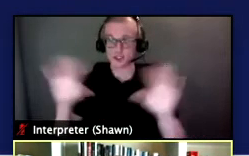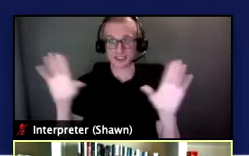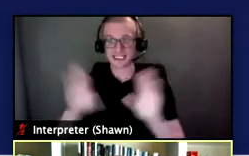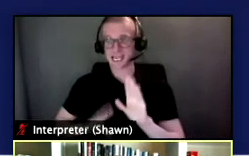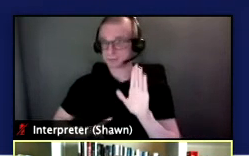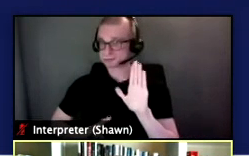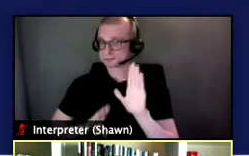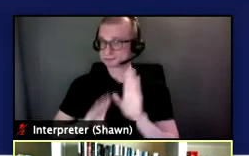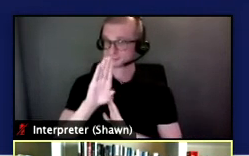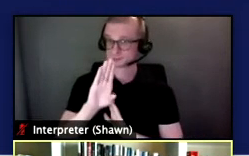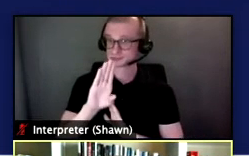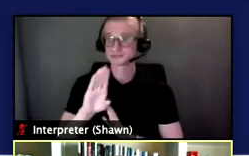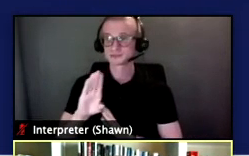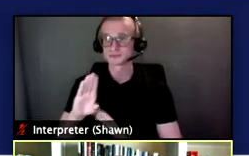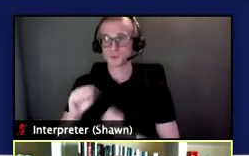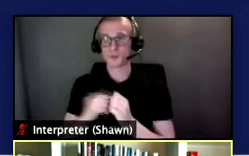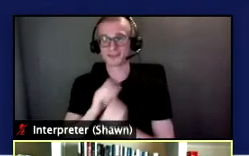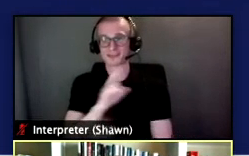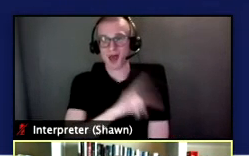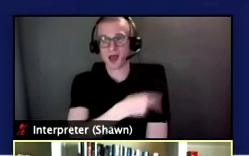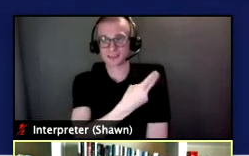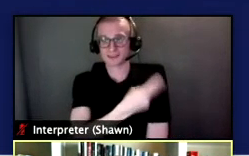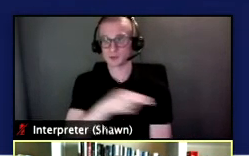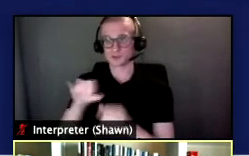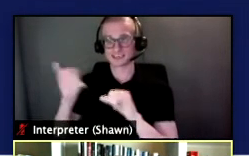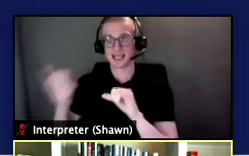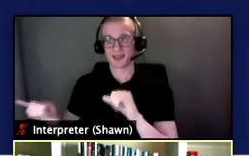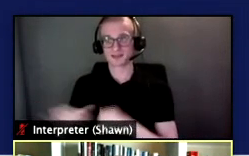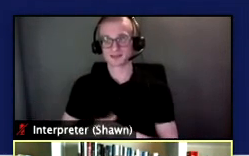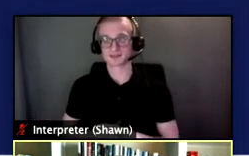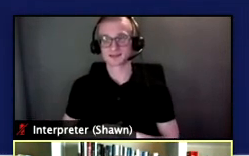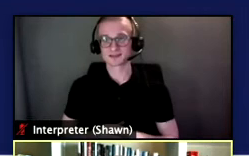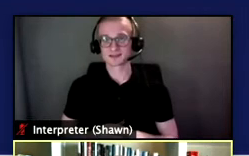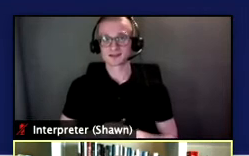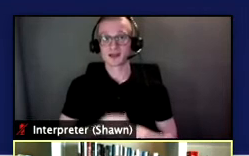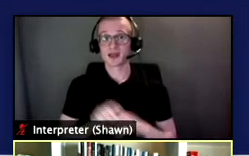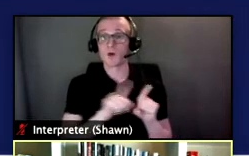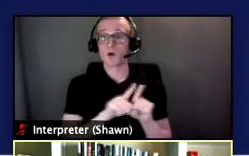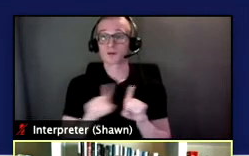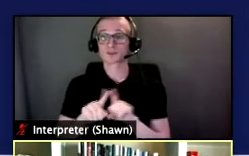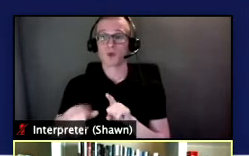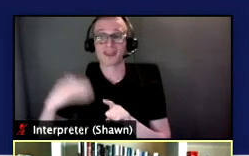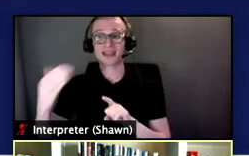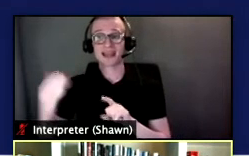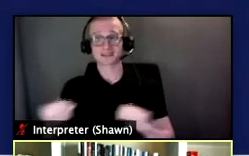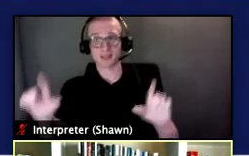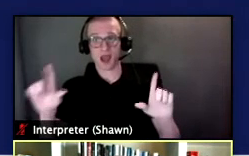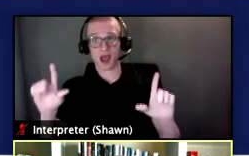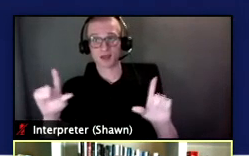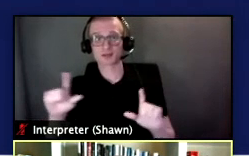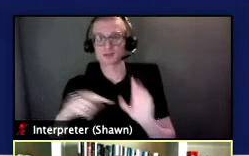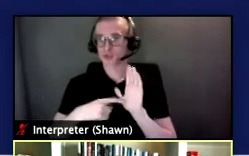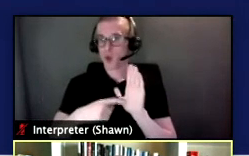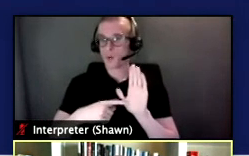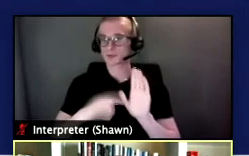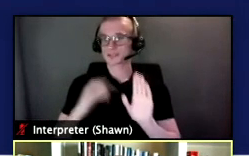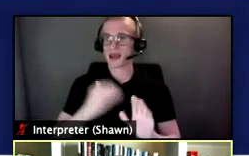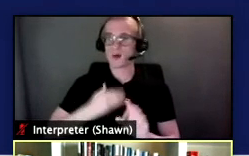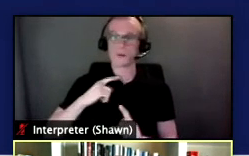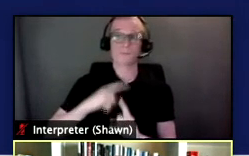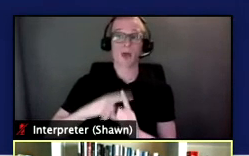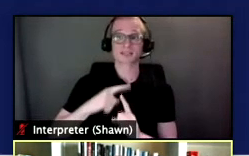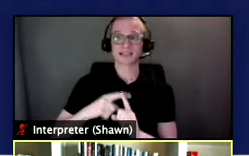our hospitalizations. And we see too on the next slide that our positivity rates are also going